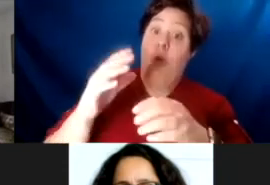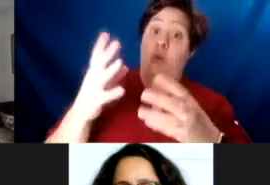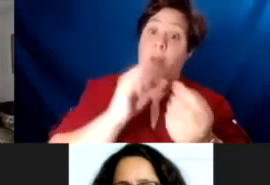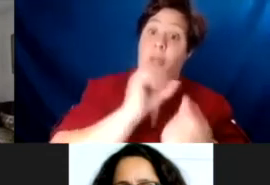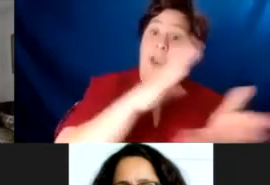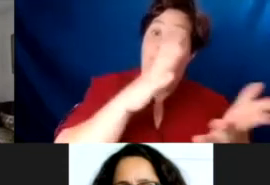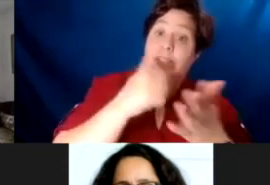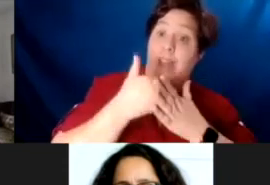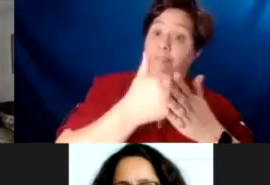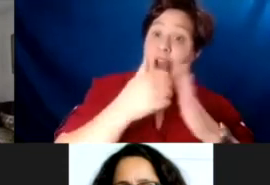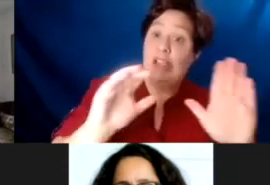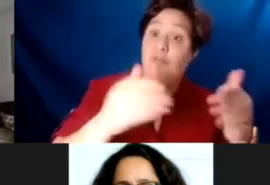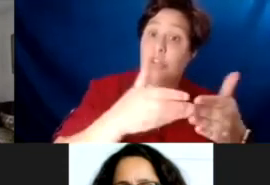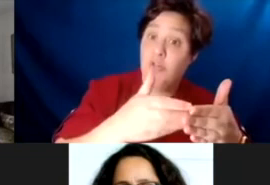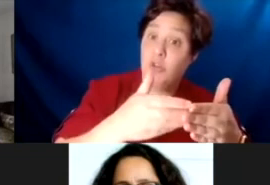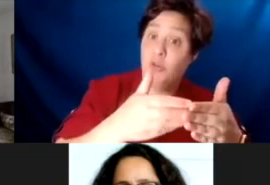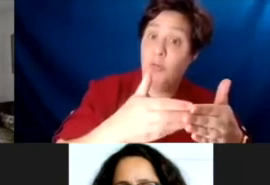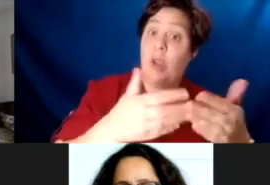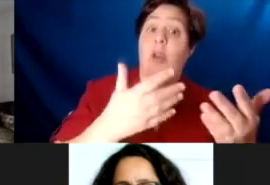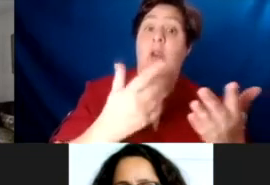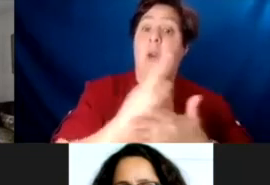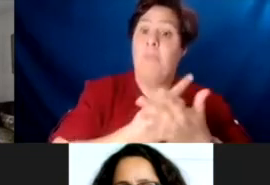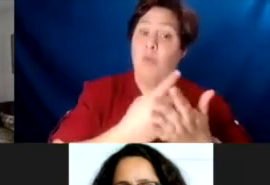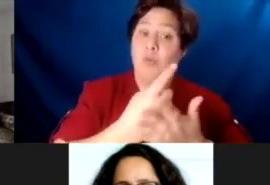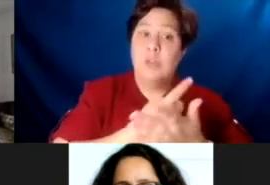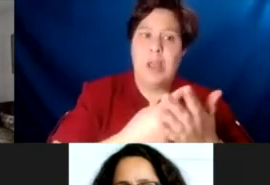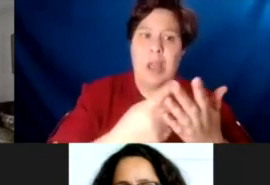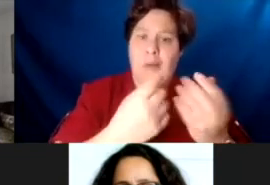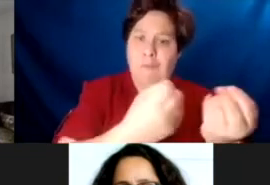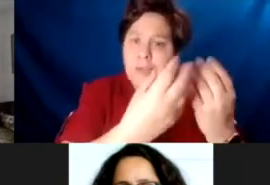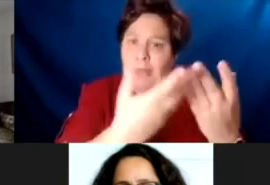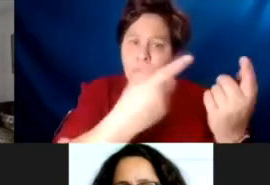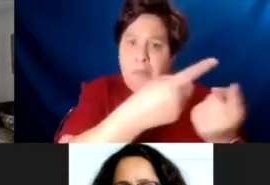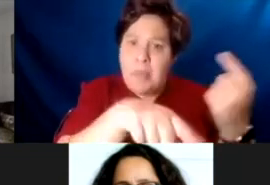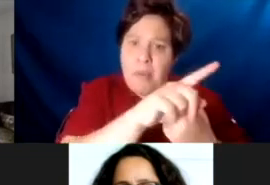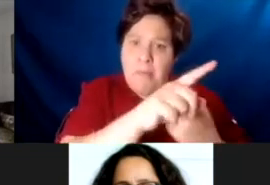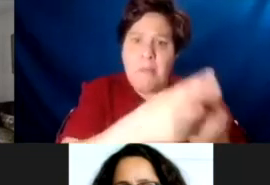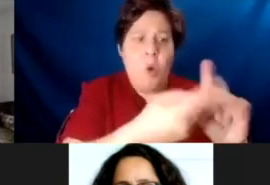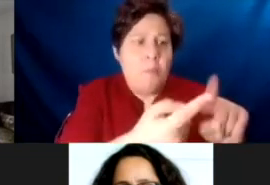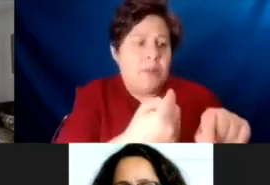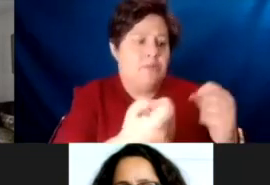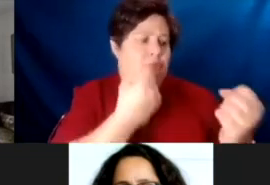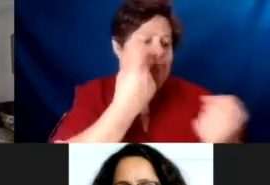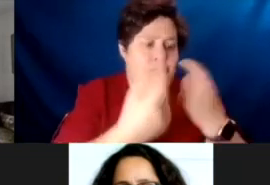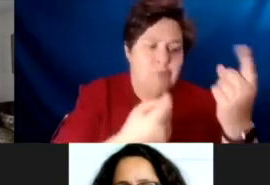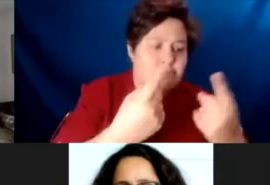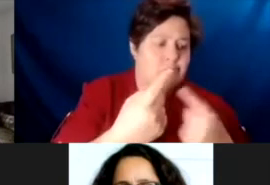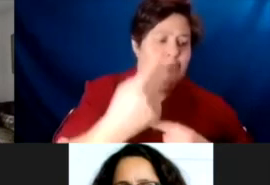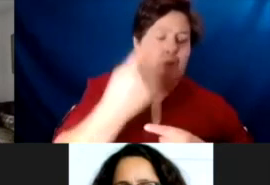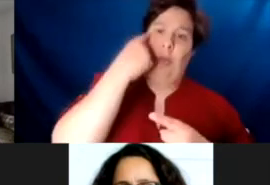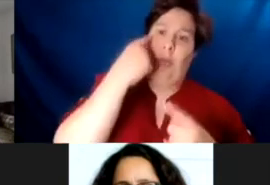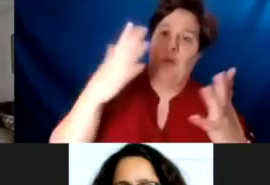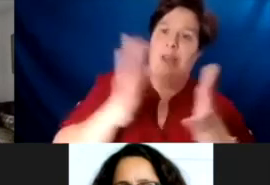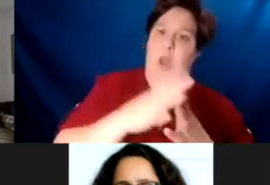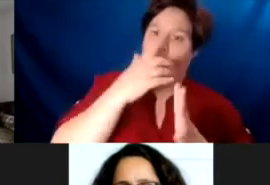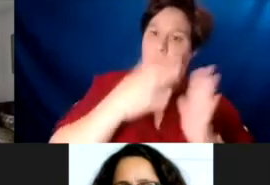Group on just really getting feedbacks, getting comments, getting ideas and thoughts on how we could do